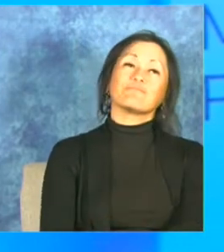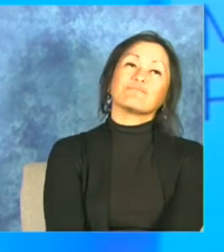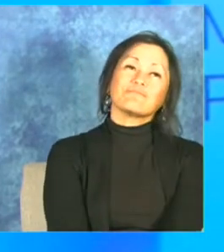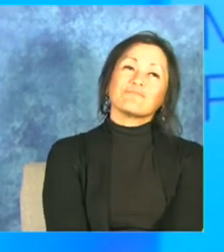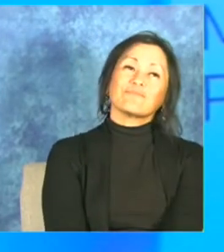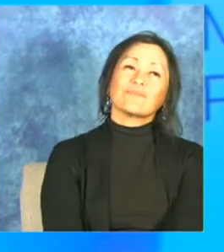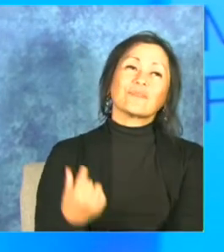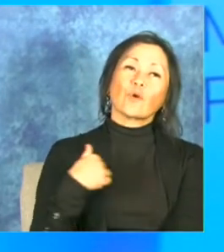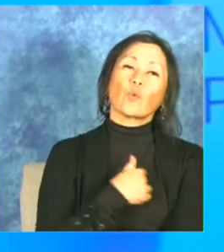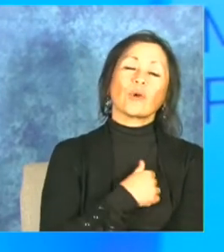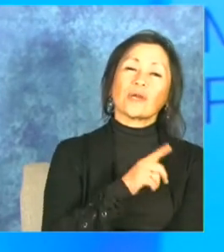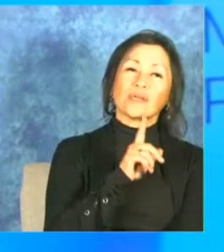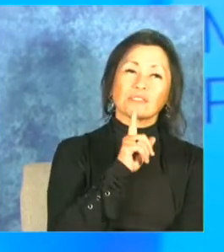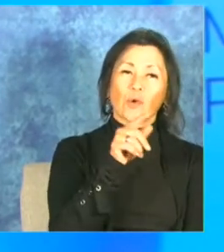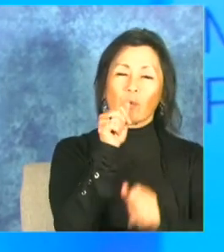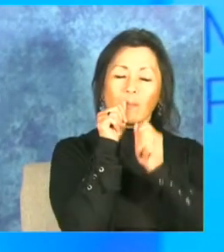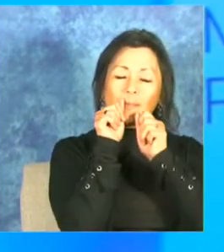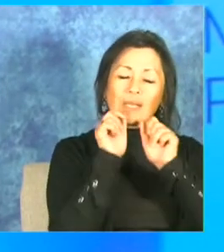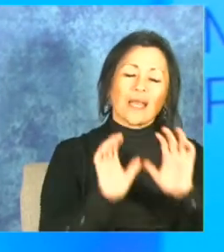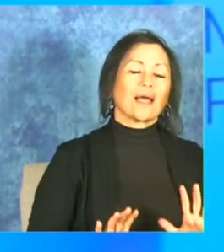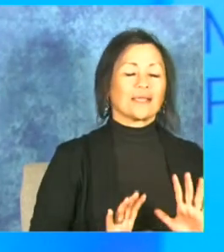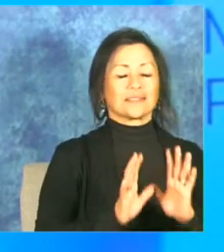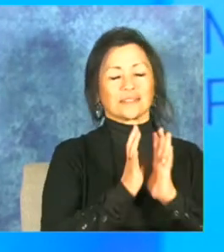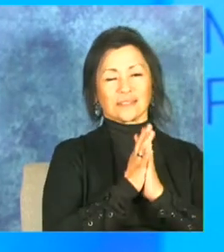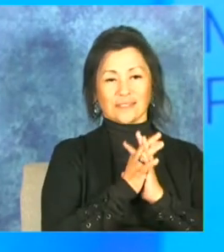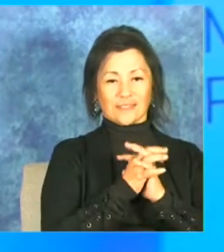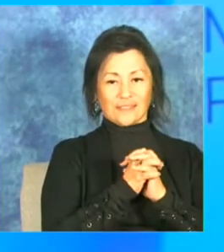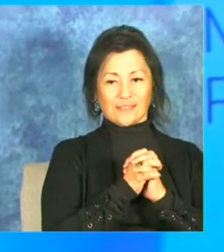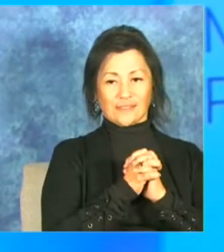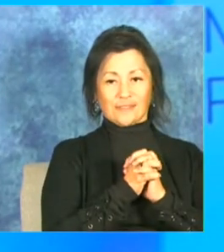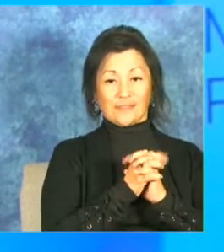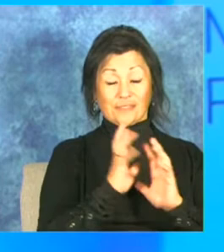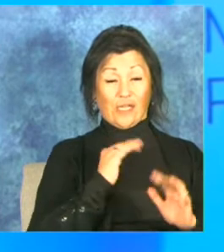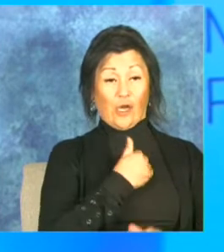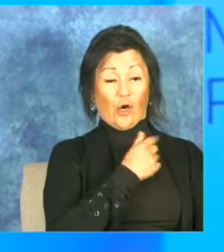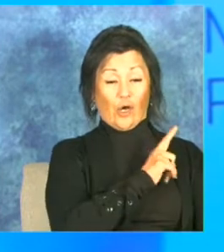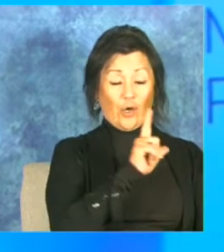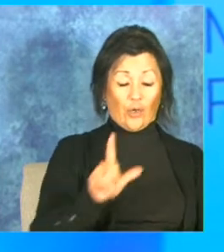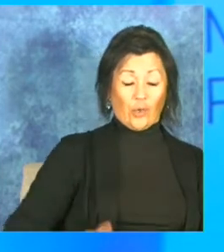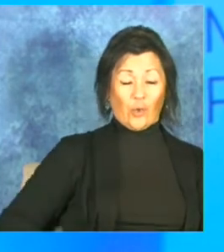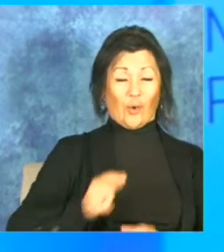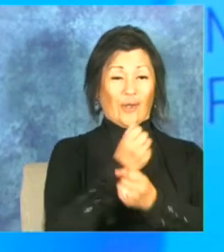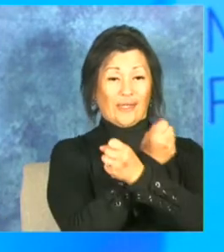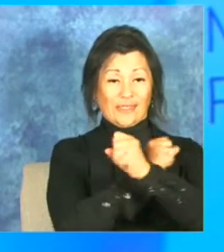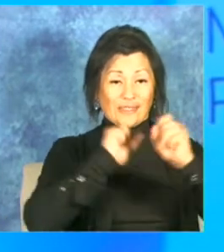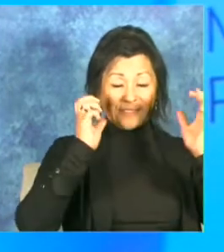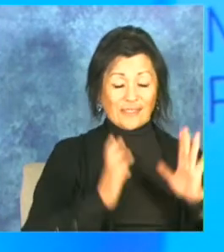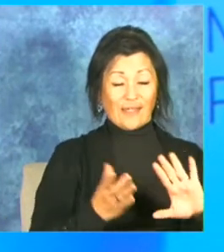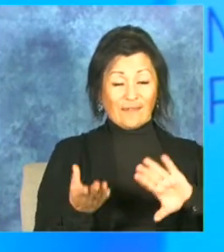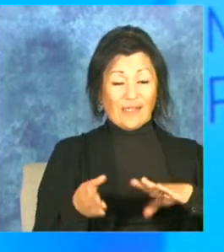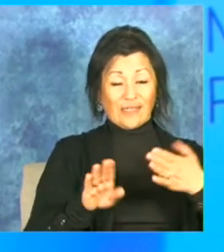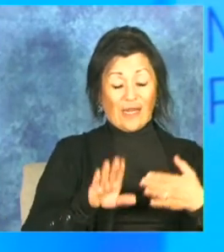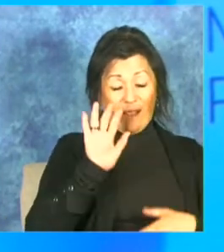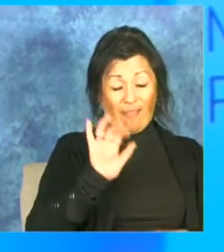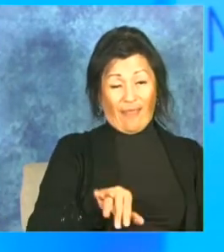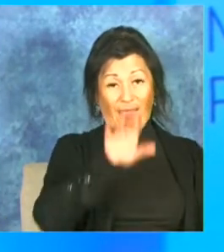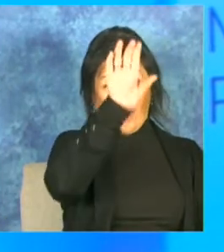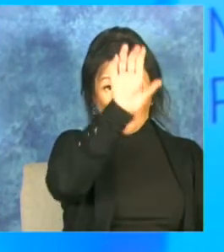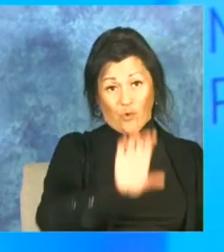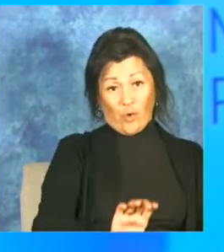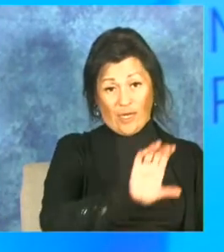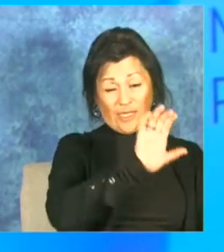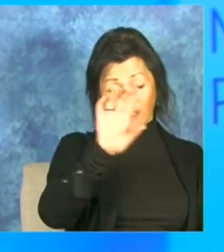And we are so blessed that our Lord and Savior died on that cross for our